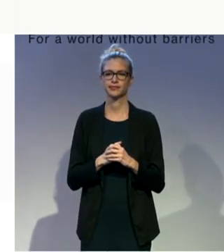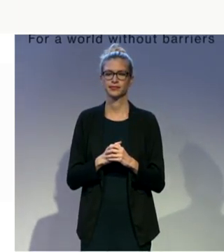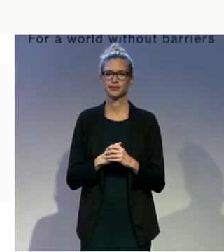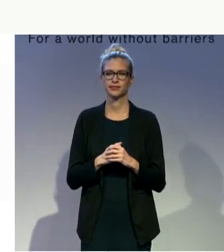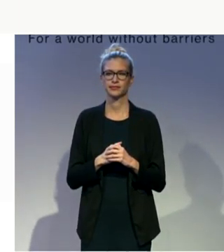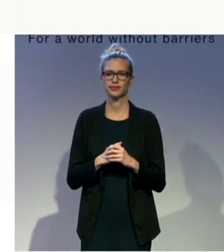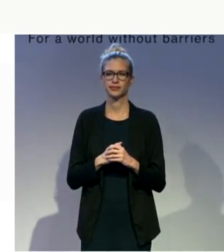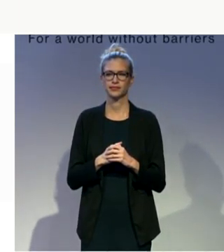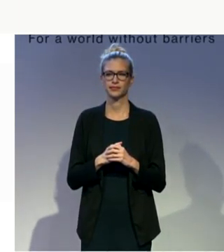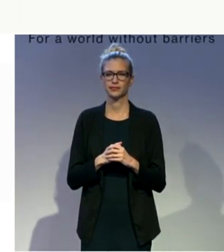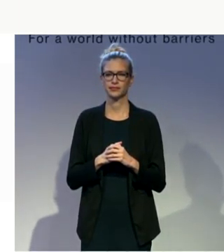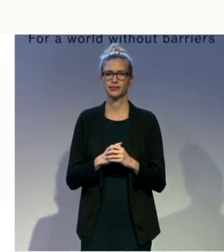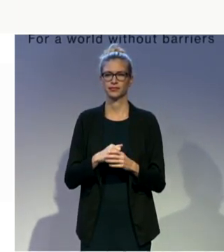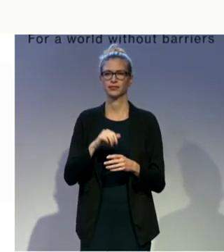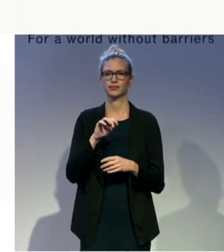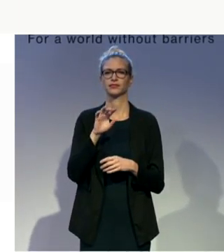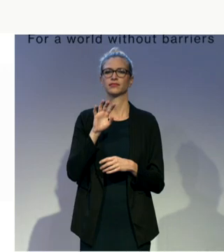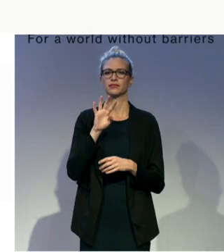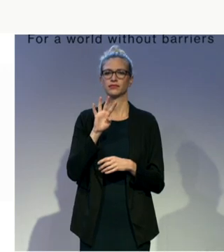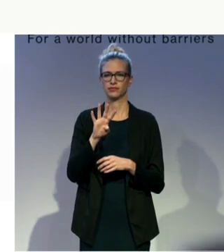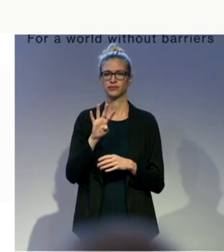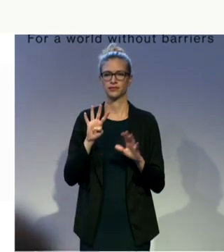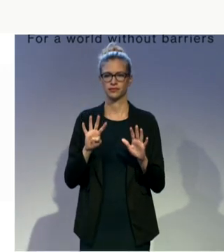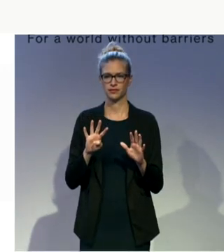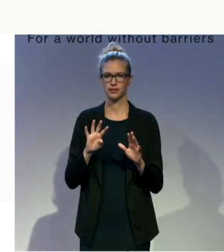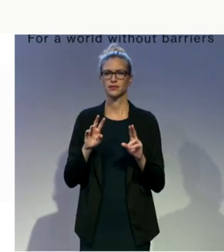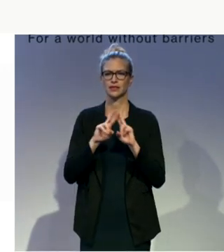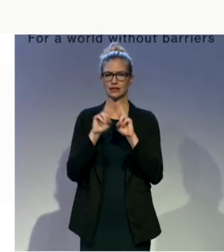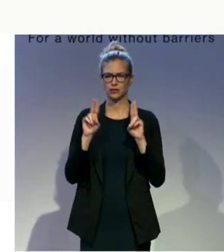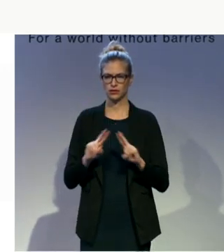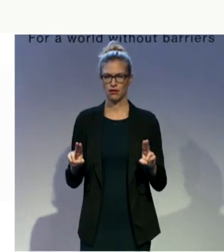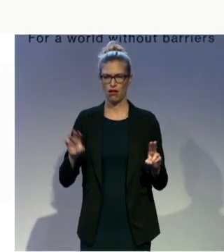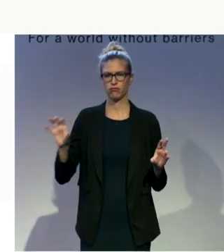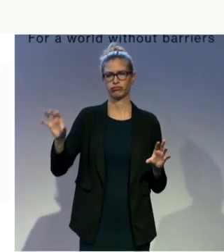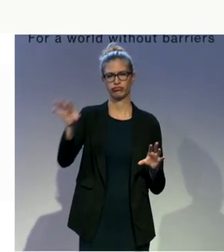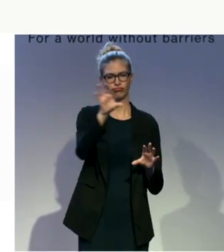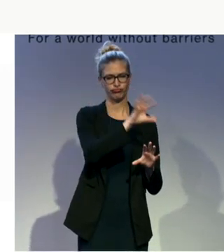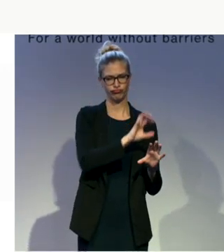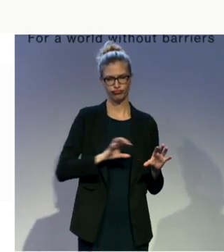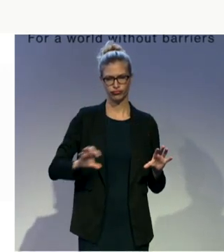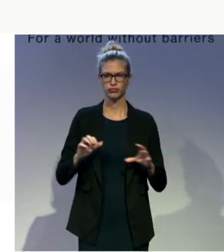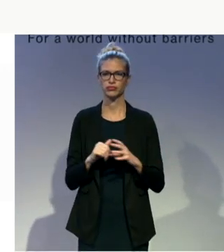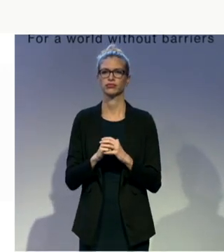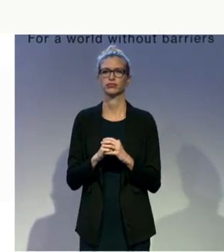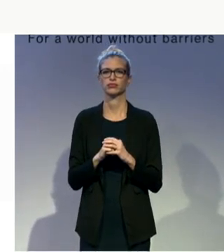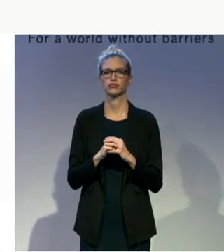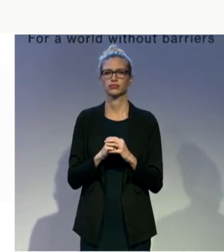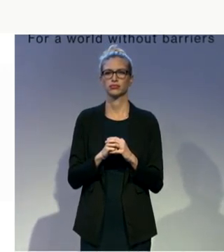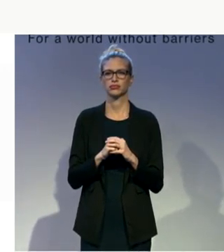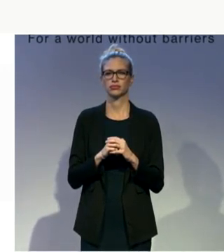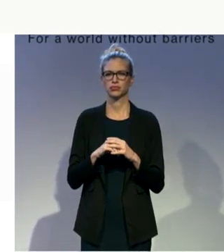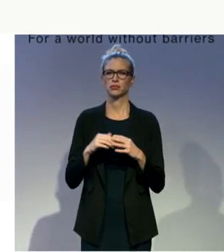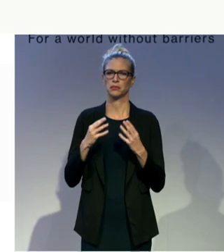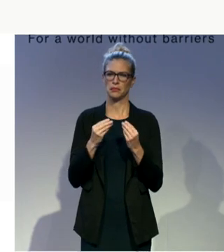And we've been ourselves working a lot recently on elections and on the right to